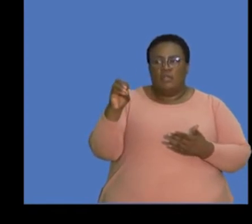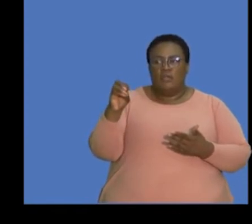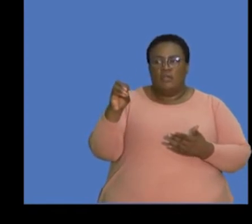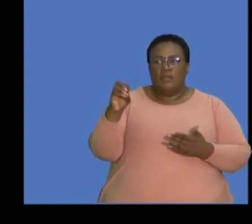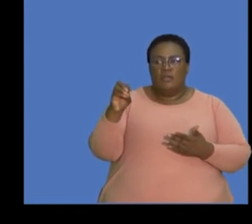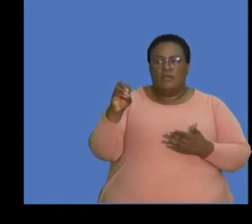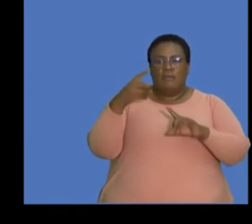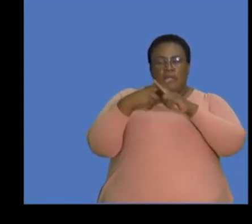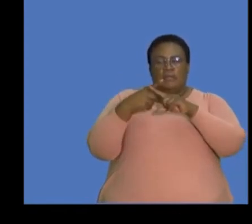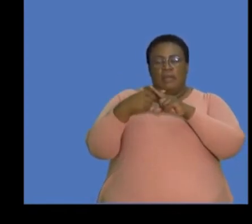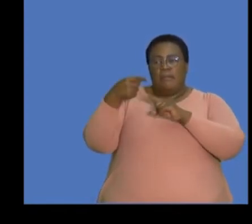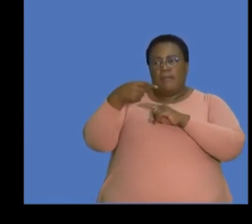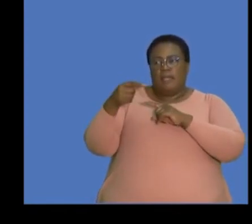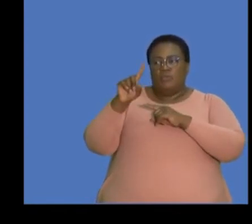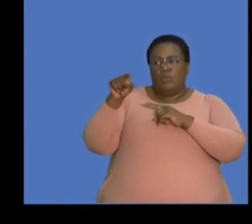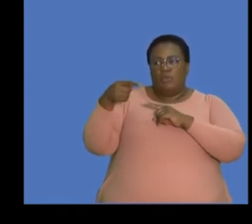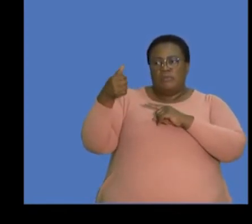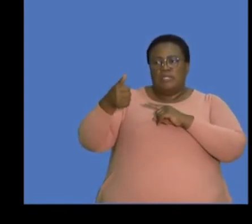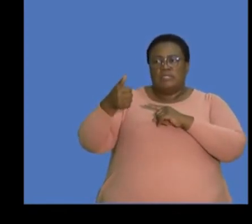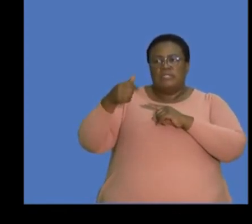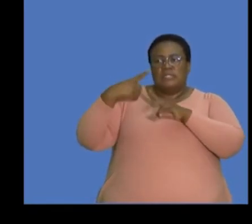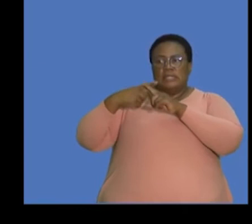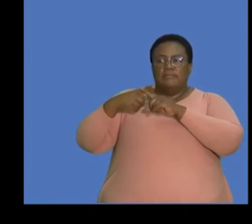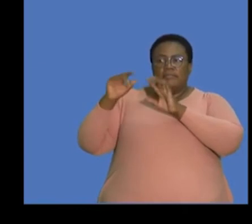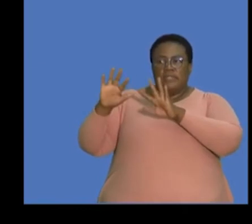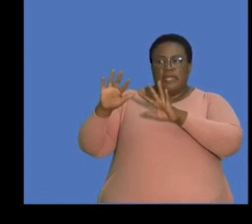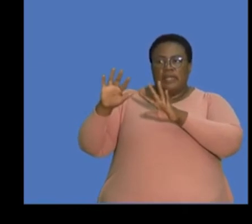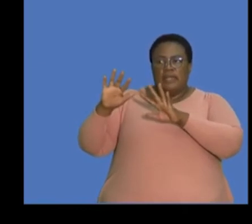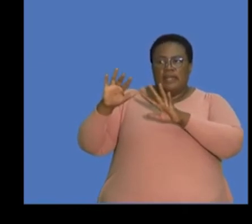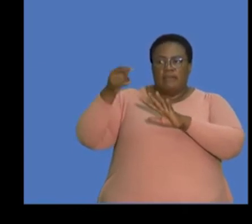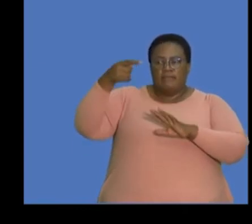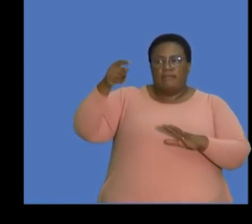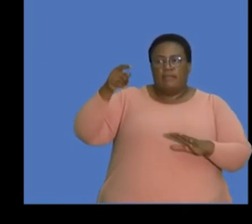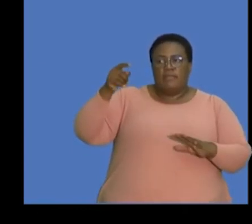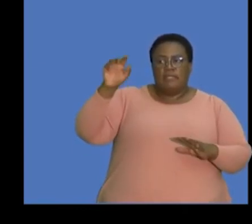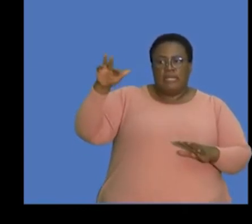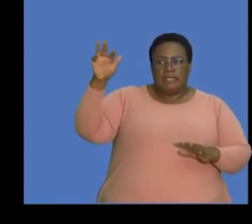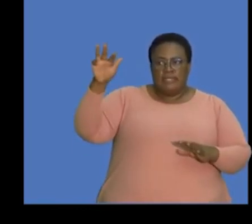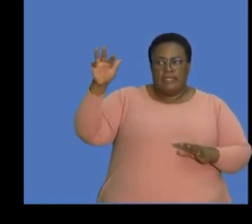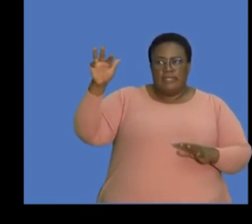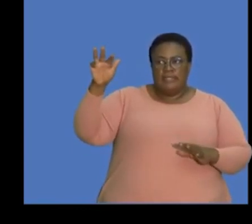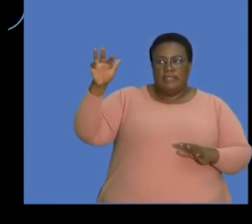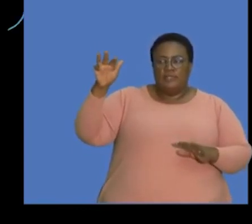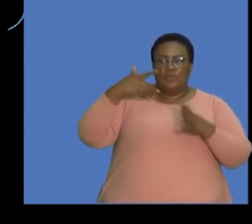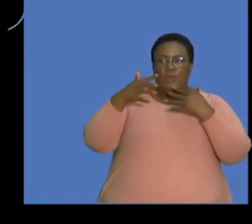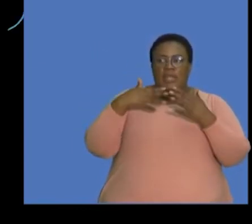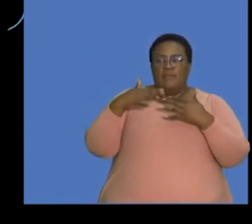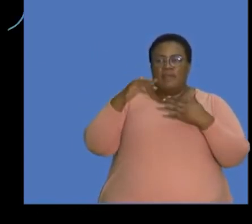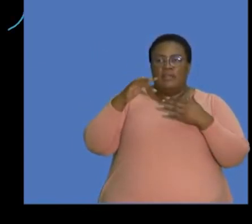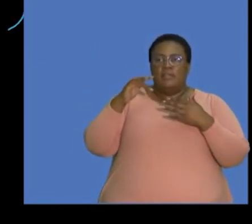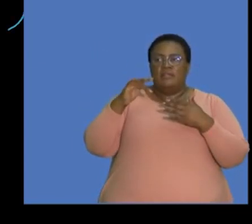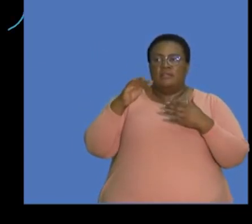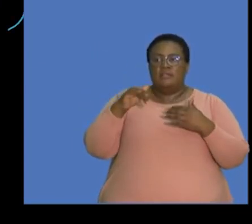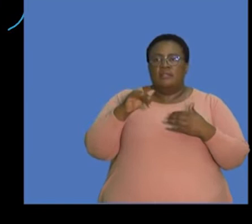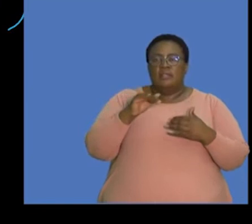500, okay, multiplied by negative 1,6 times 10 exponent negative 19. Okay, so whatever